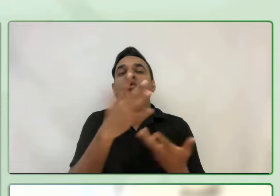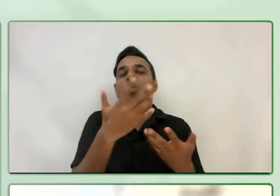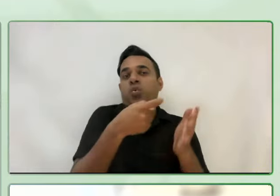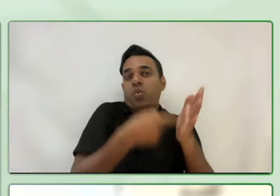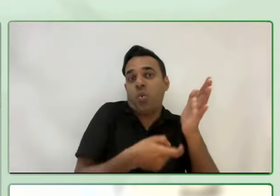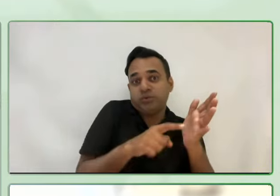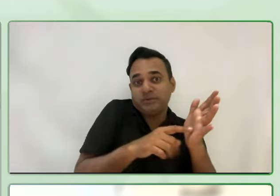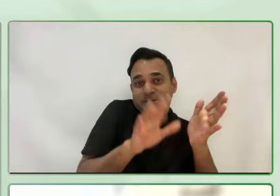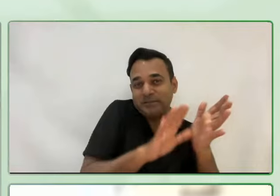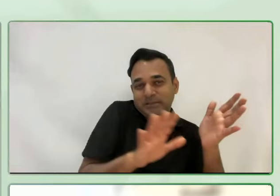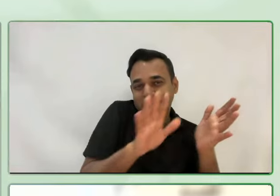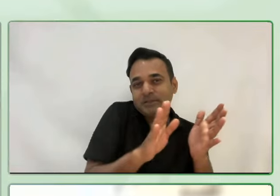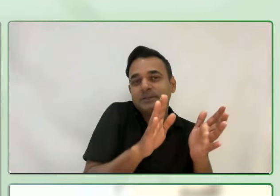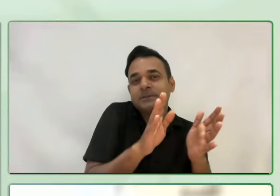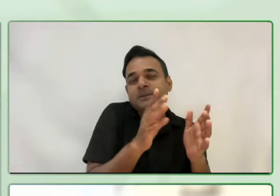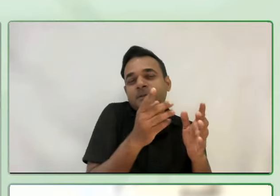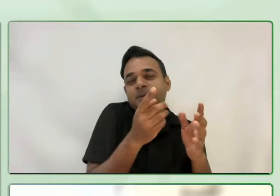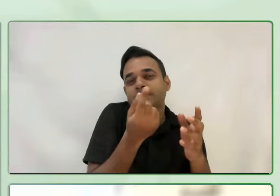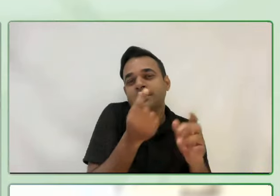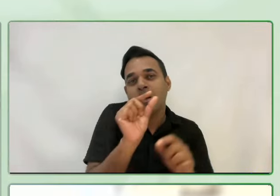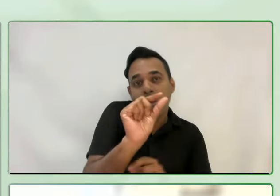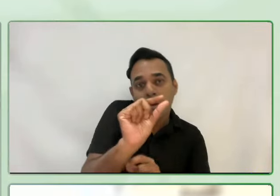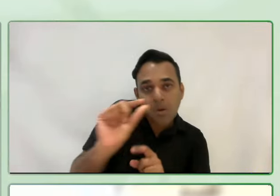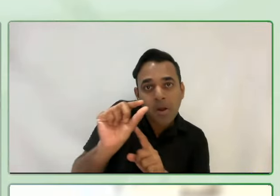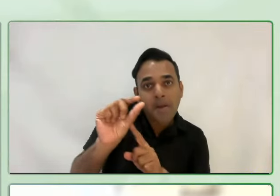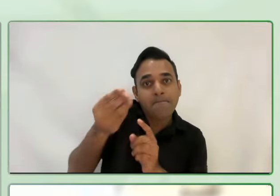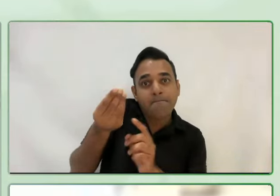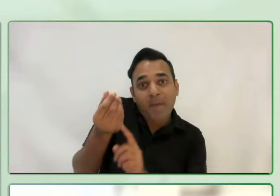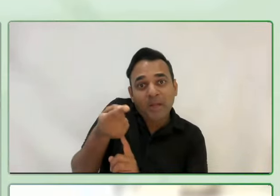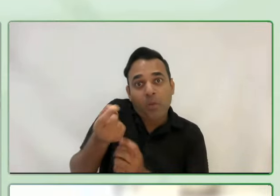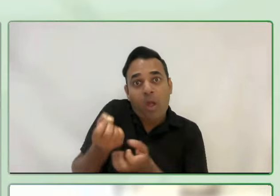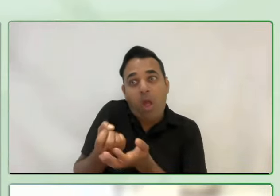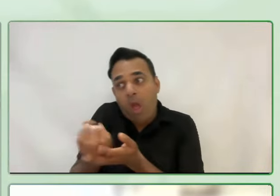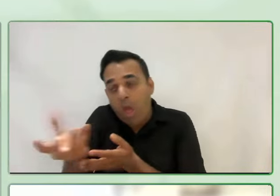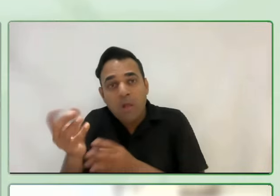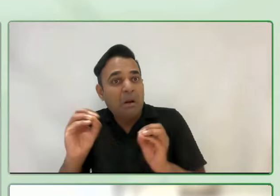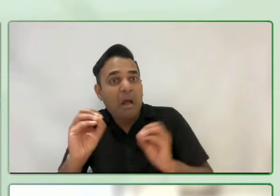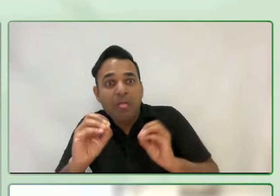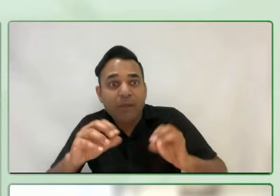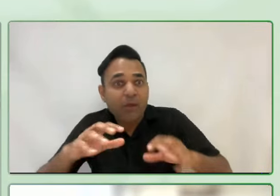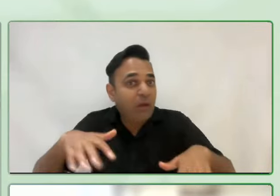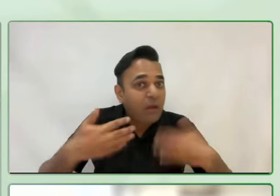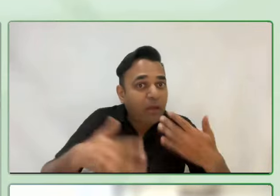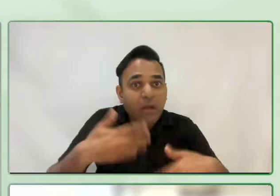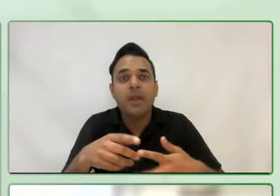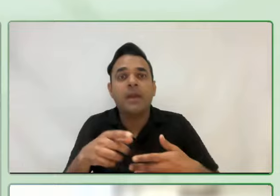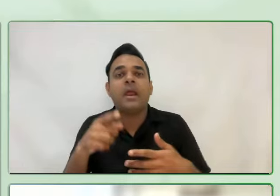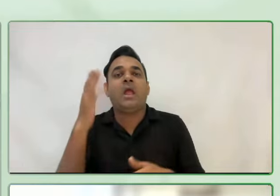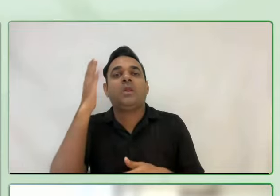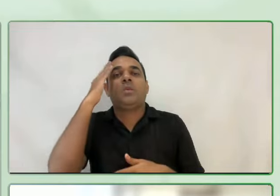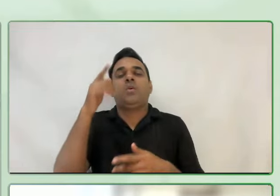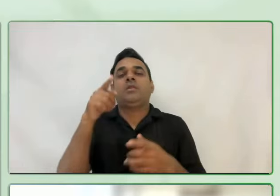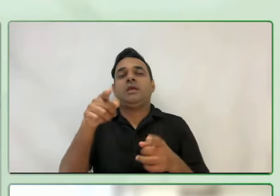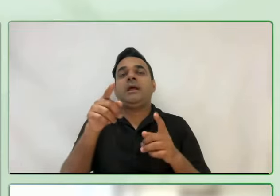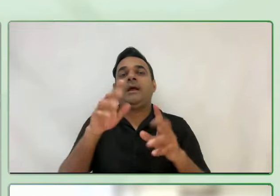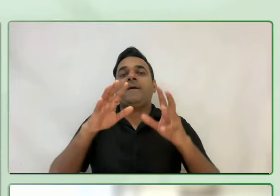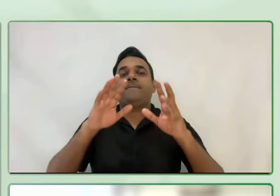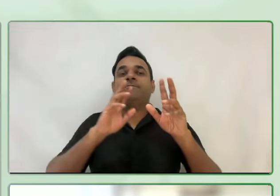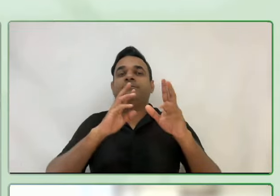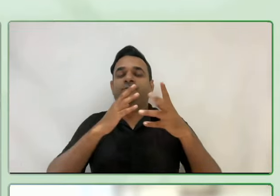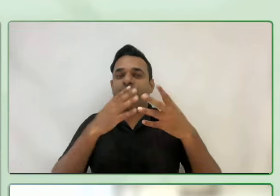years, requiring a tiny adjustment, but they can't because they won't make it. So just imagine the money being wasted for not doing